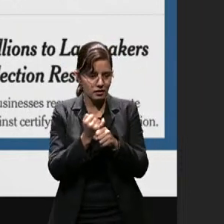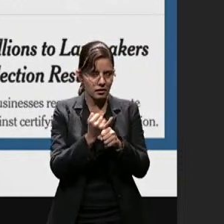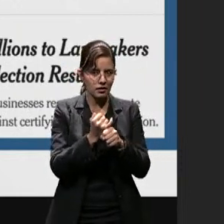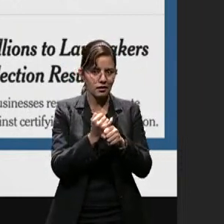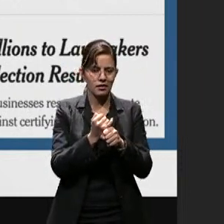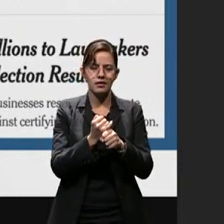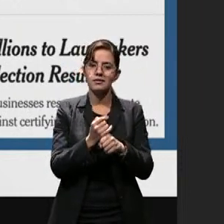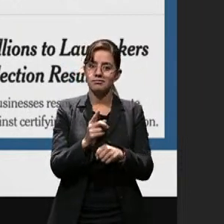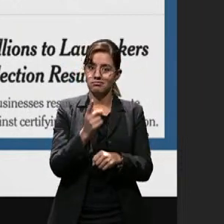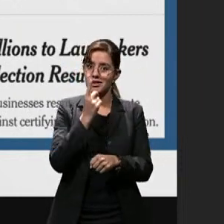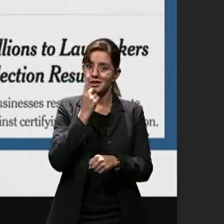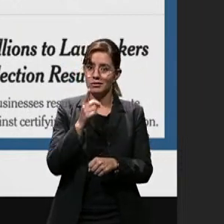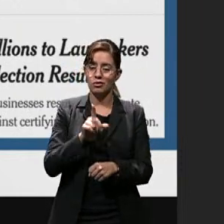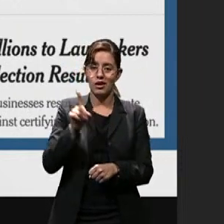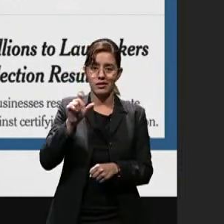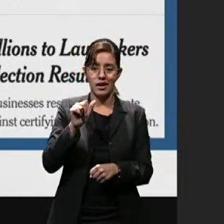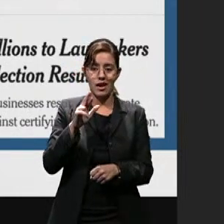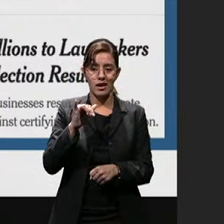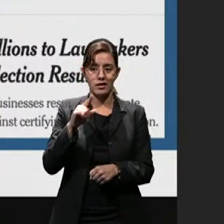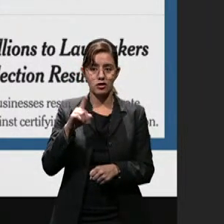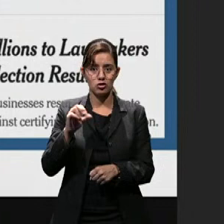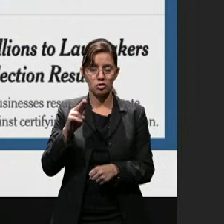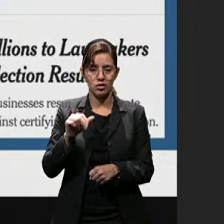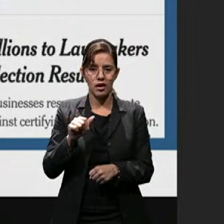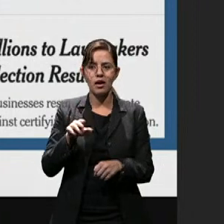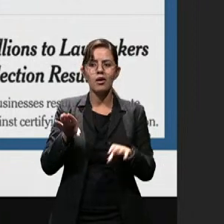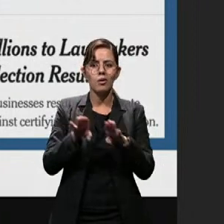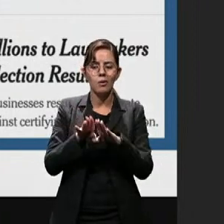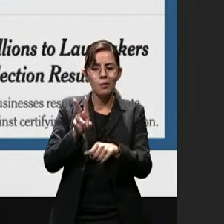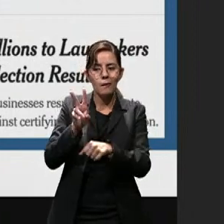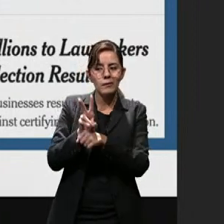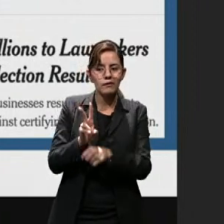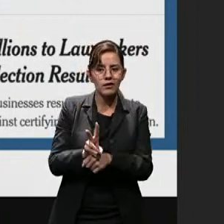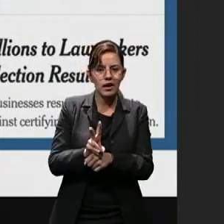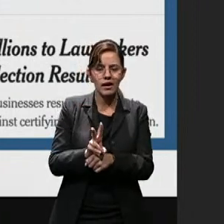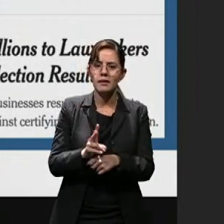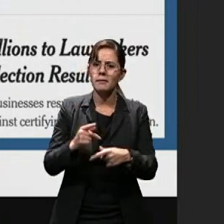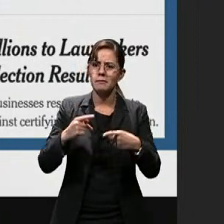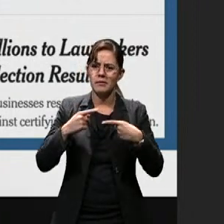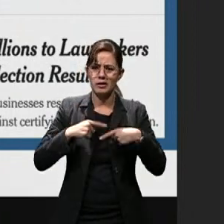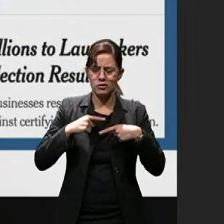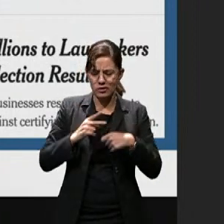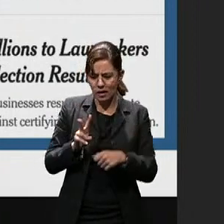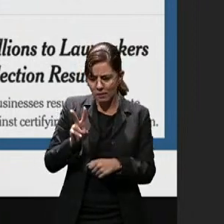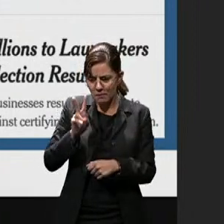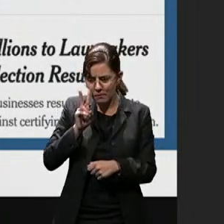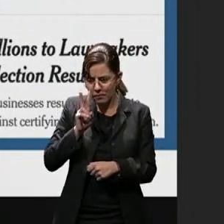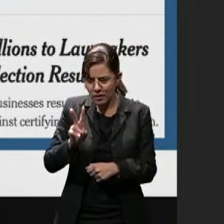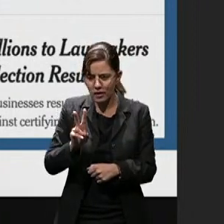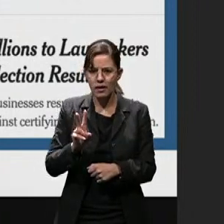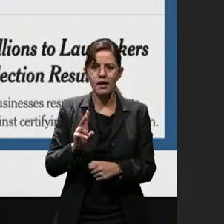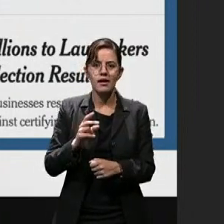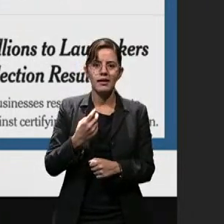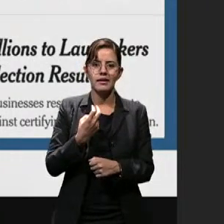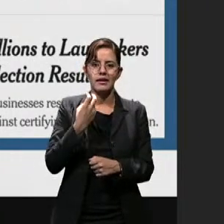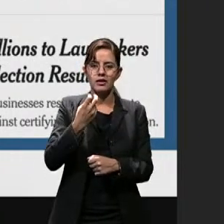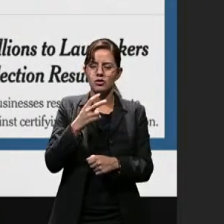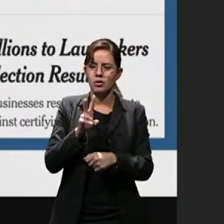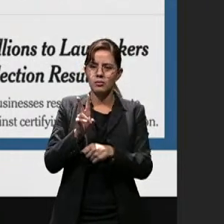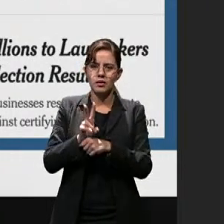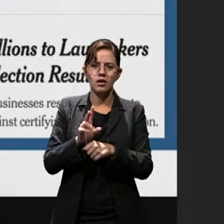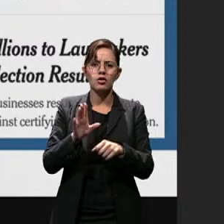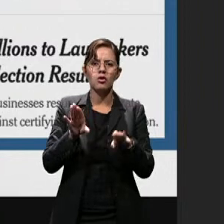have reconciliation audits to make sure there weren't more ballots than there are voters. So they had robust